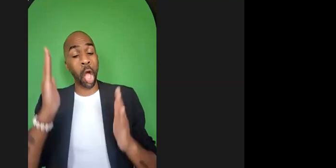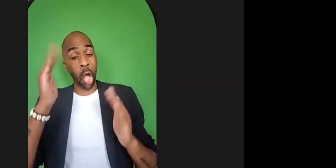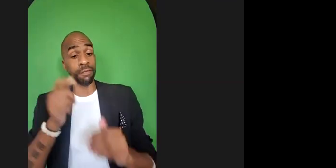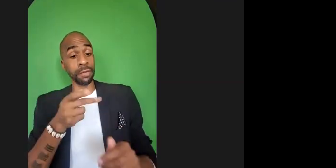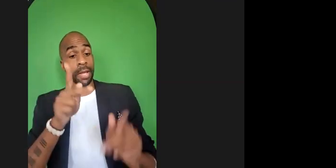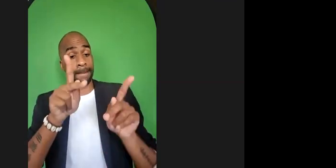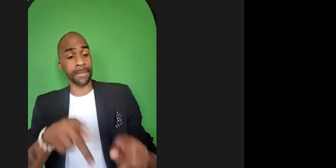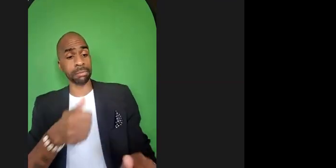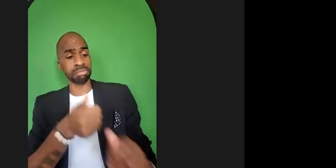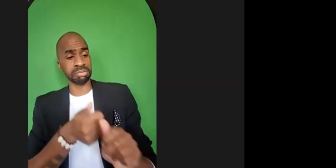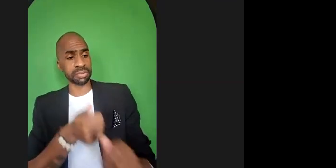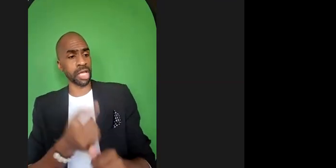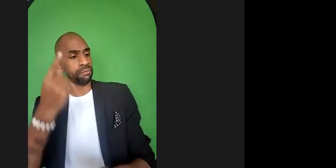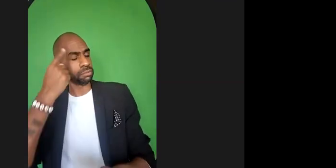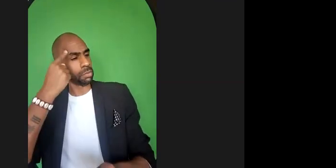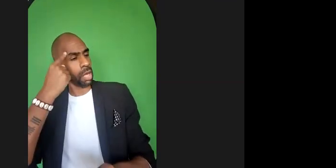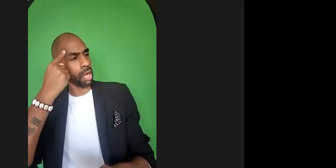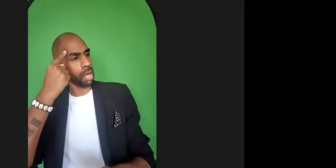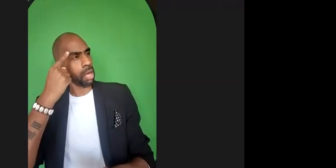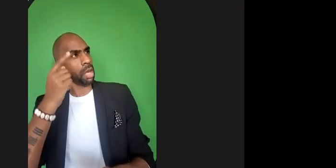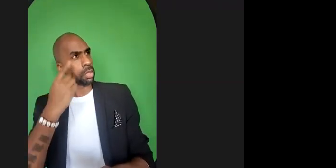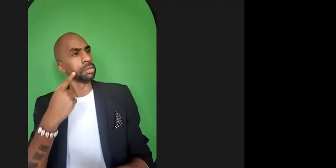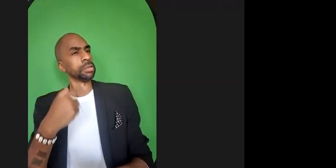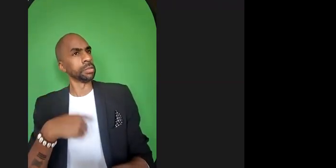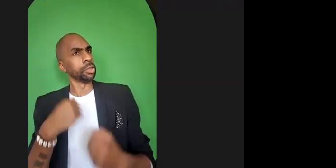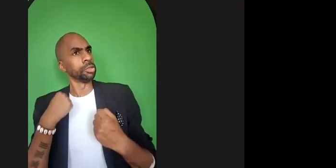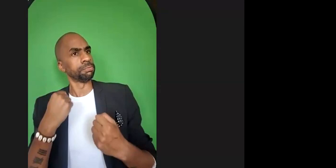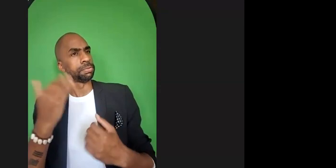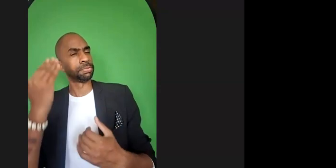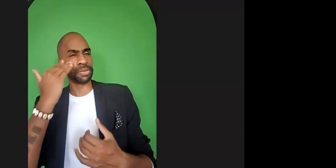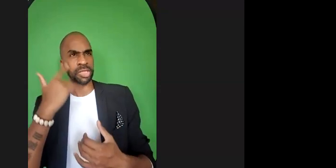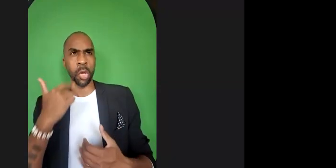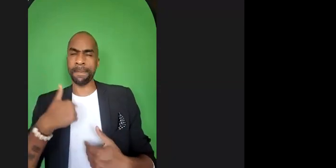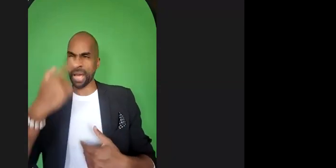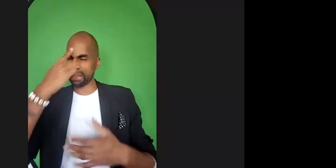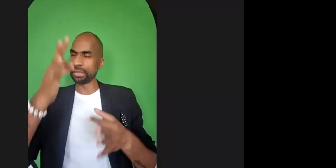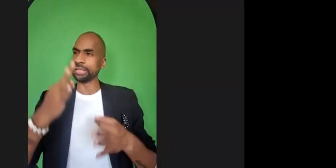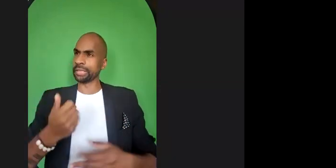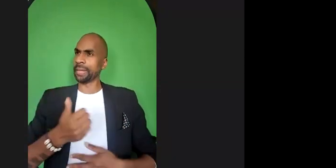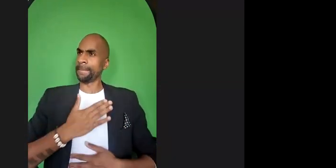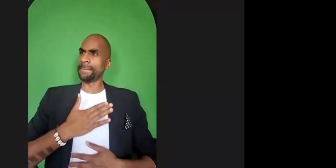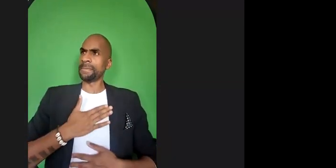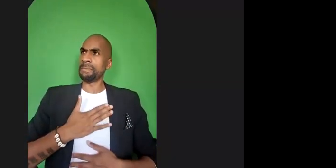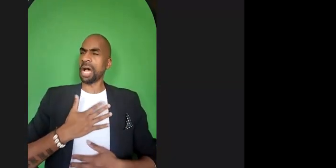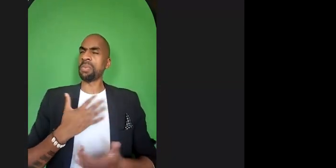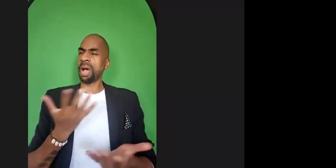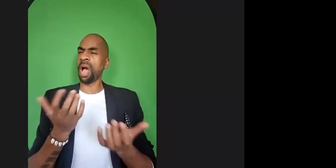decision to voluntarily stop, eat and drink, which is one way to peacefully transition where they're at.